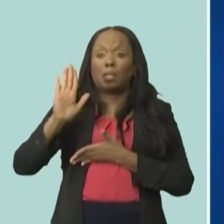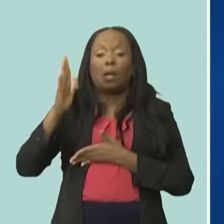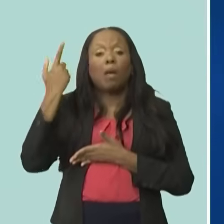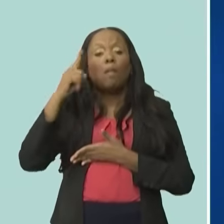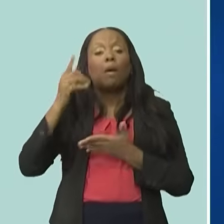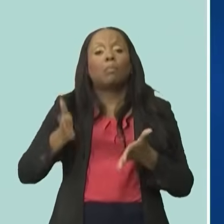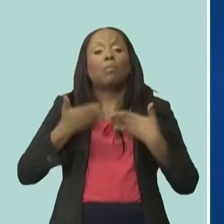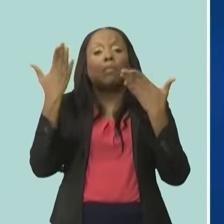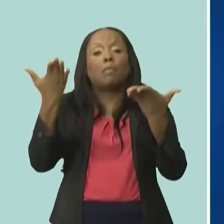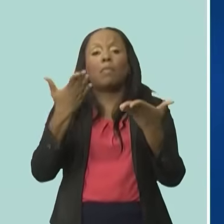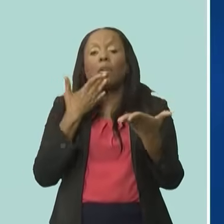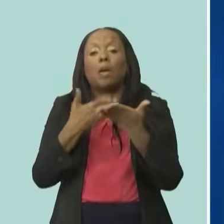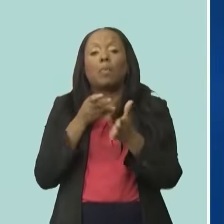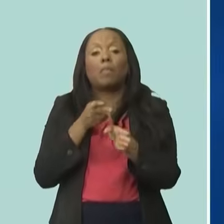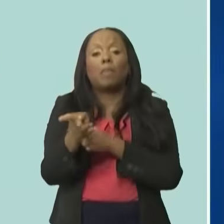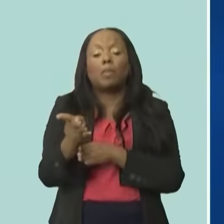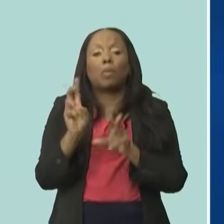workshops